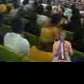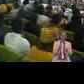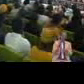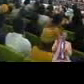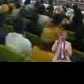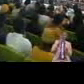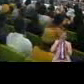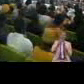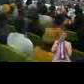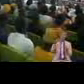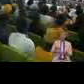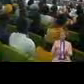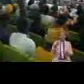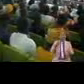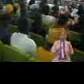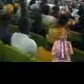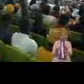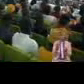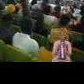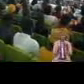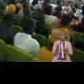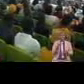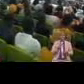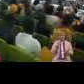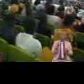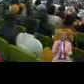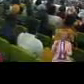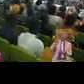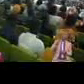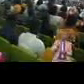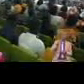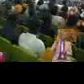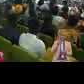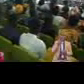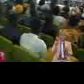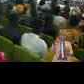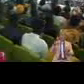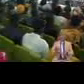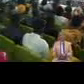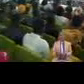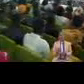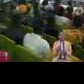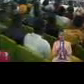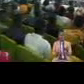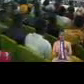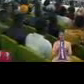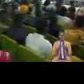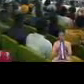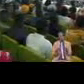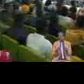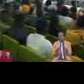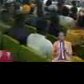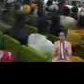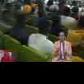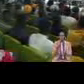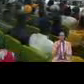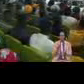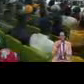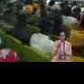down. I go up, I will not go down. You know what you have tried to do by yourself